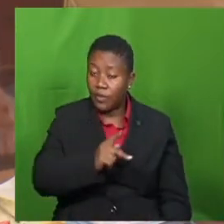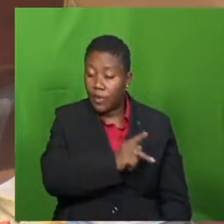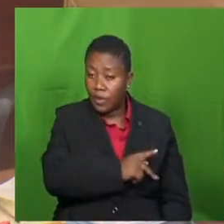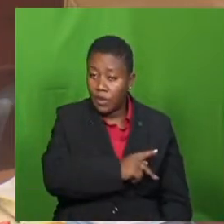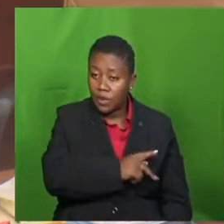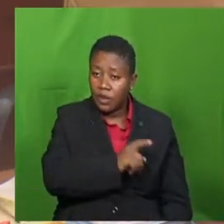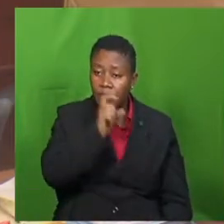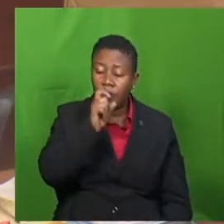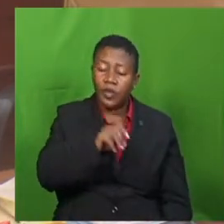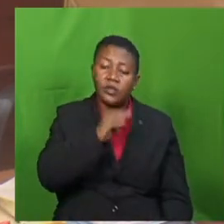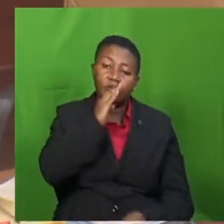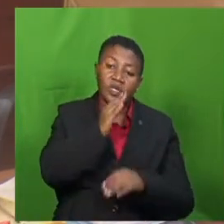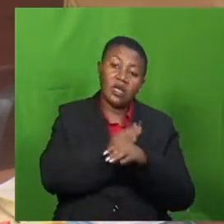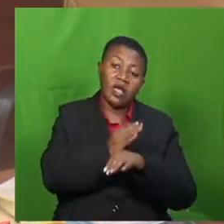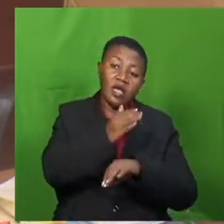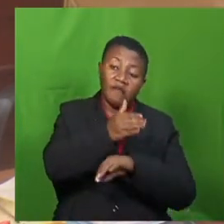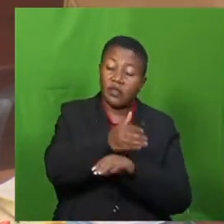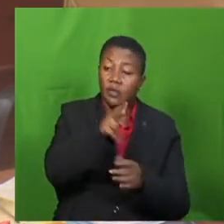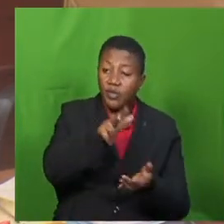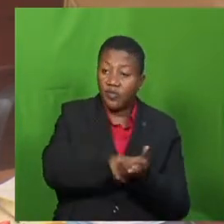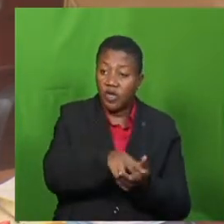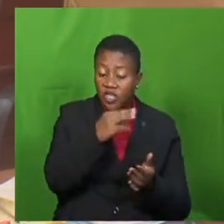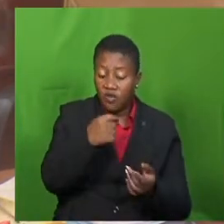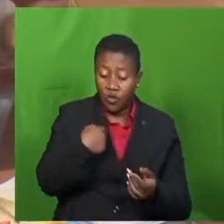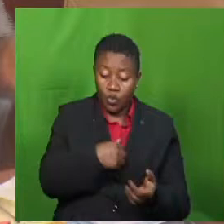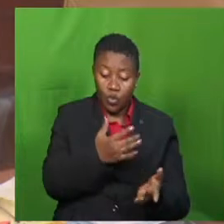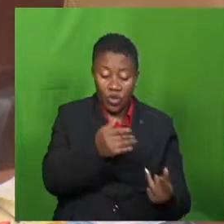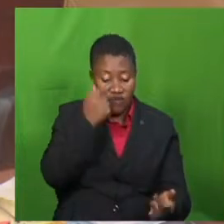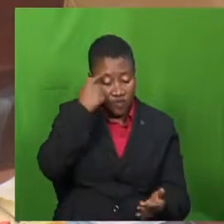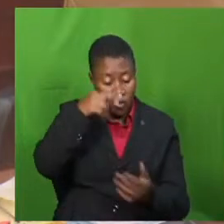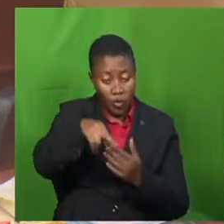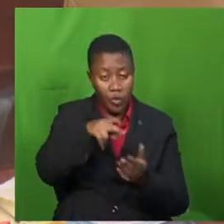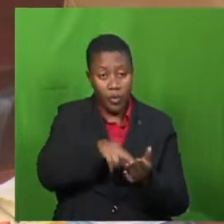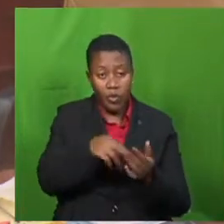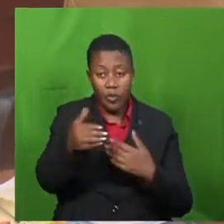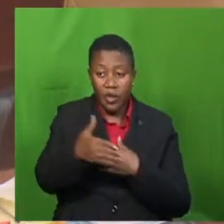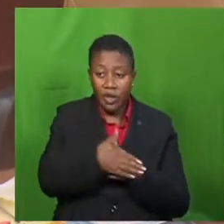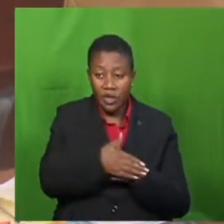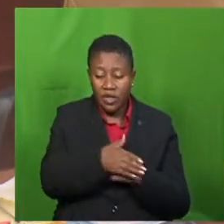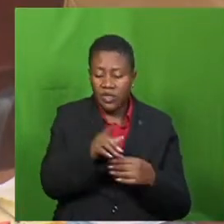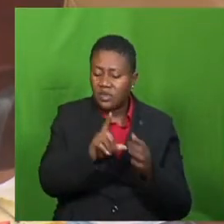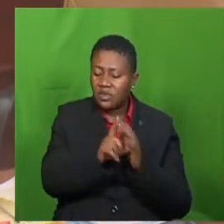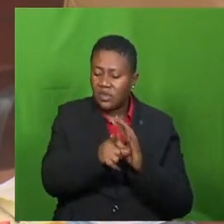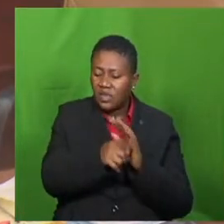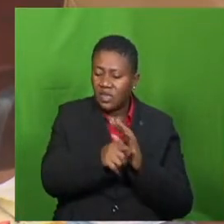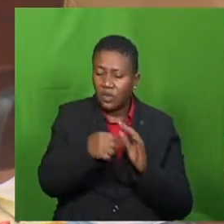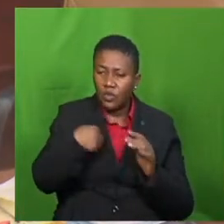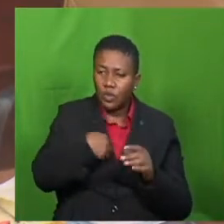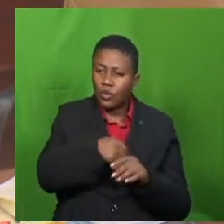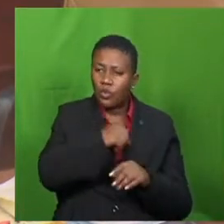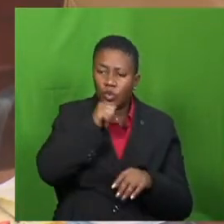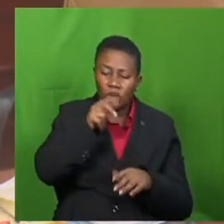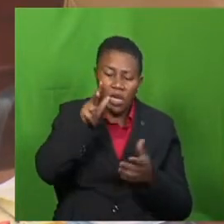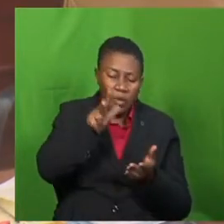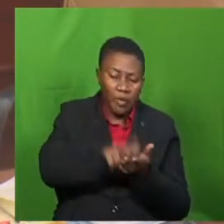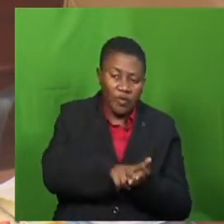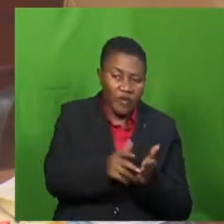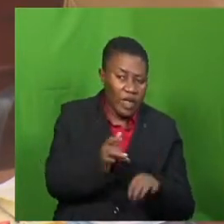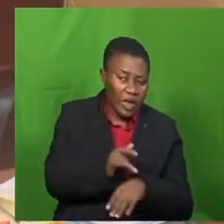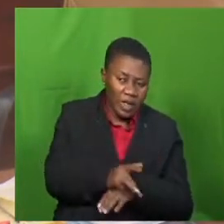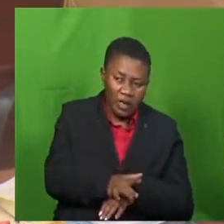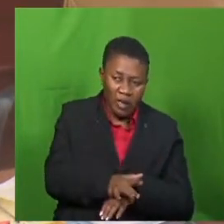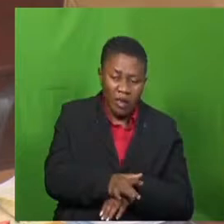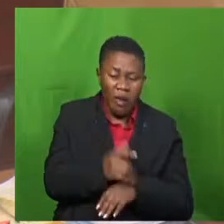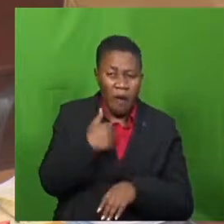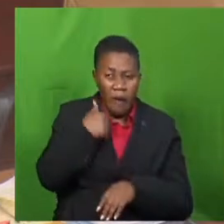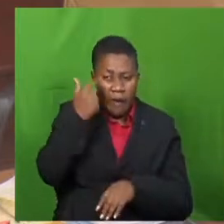for the report to come back before, then we might not approve the agreement on time. So I think